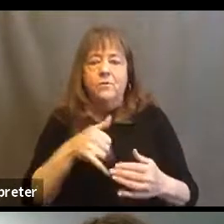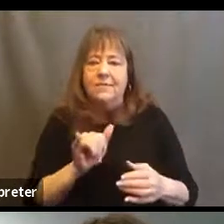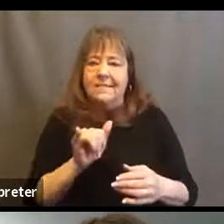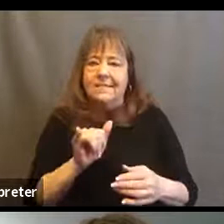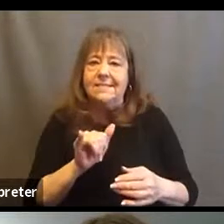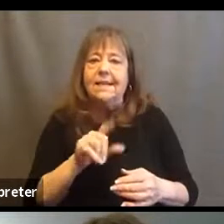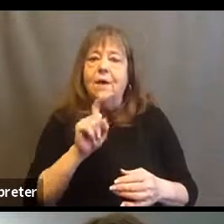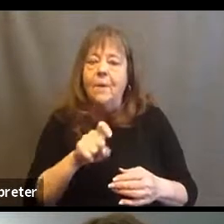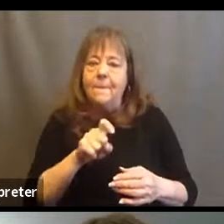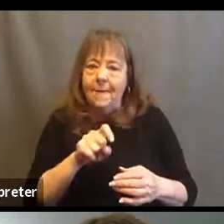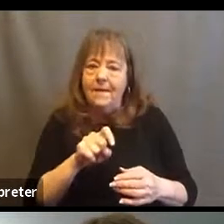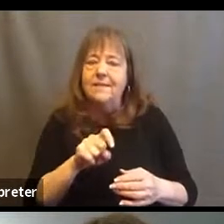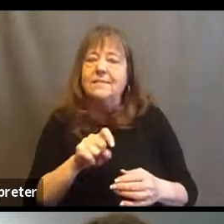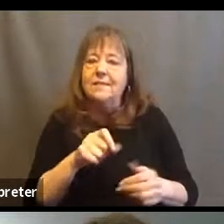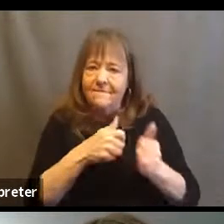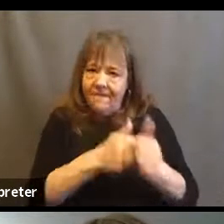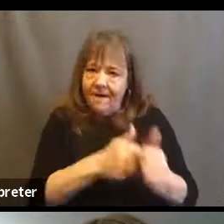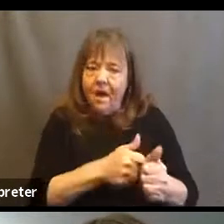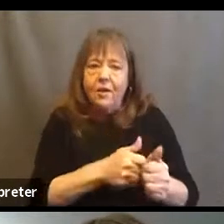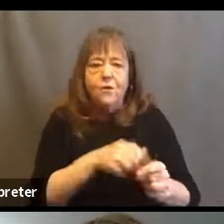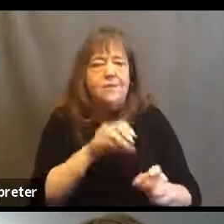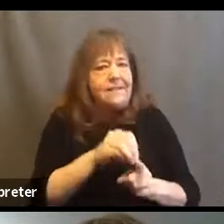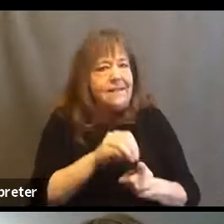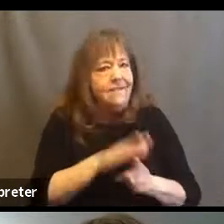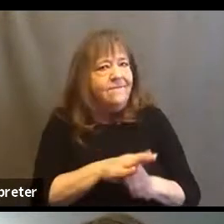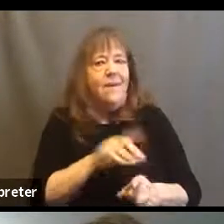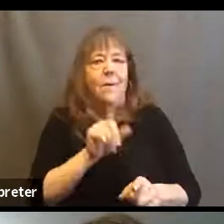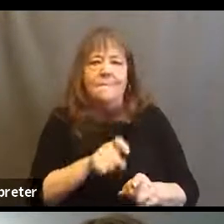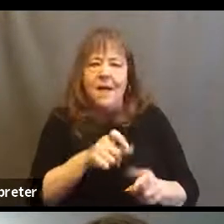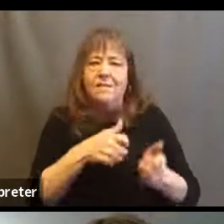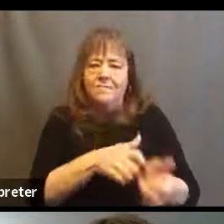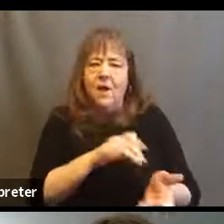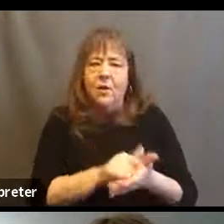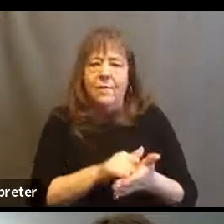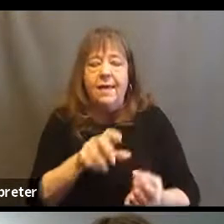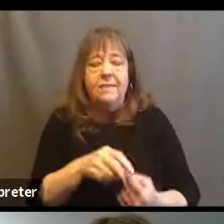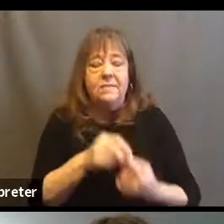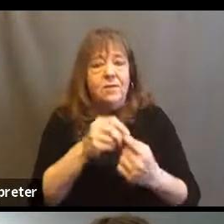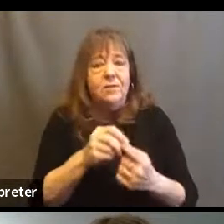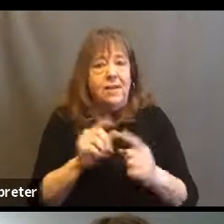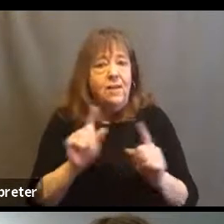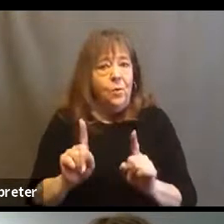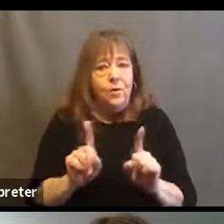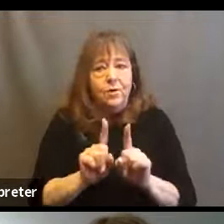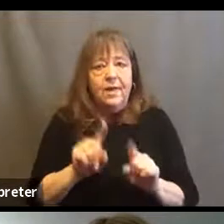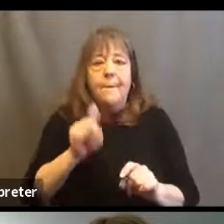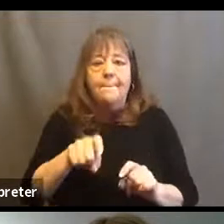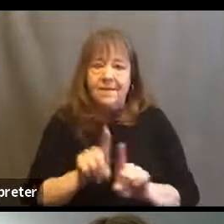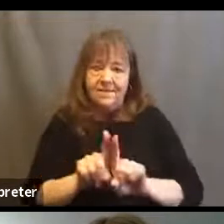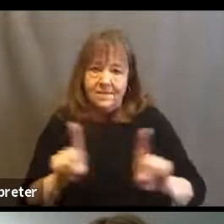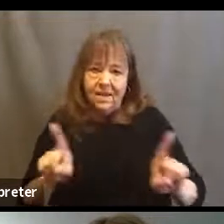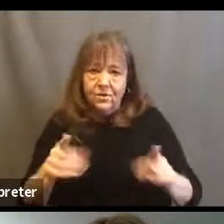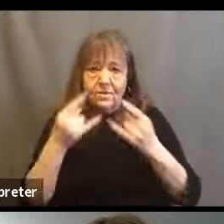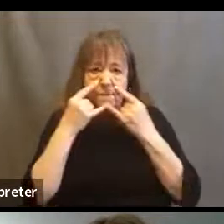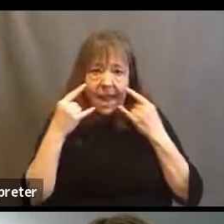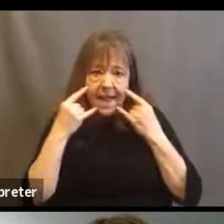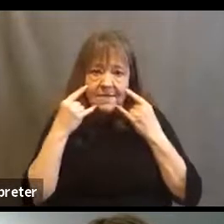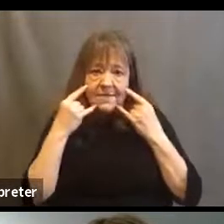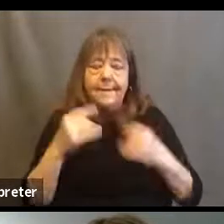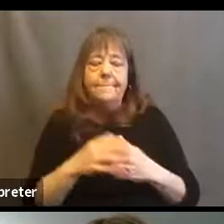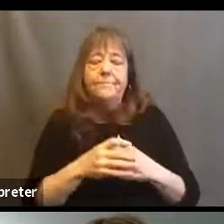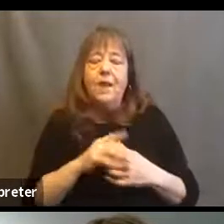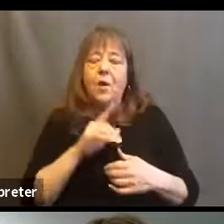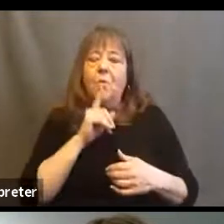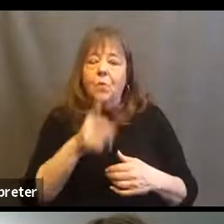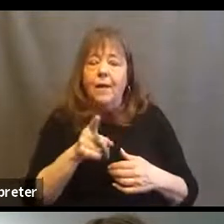be observant of those when we're out and about and when we're interacting with people, especially inside 6 feet, all the social distancing, et cetera. It really is a description